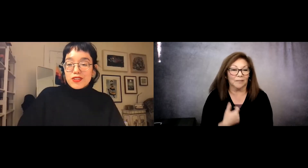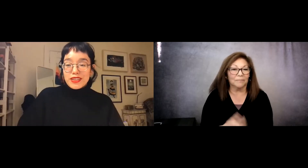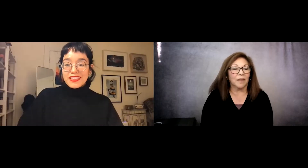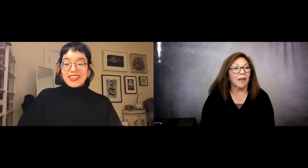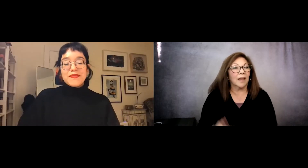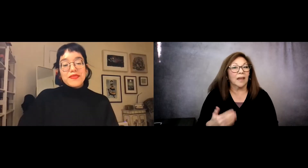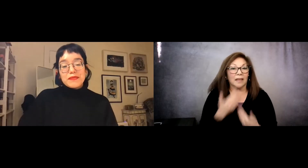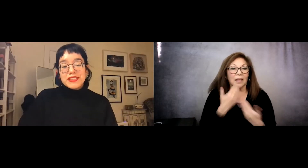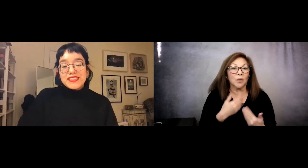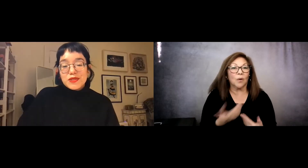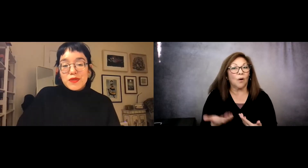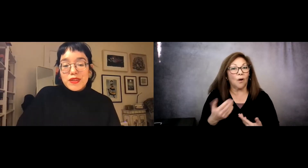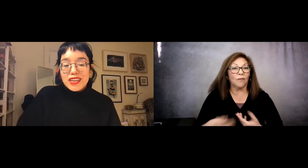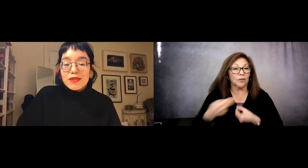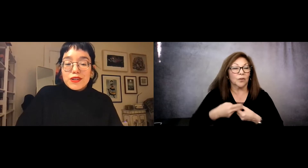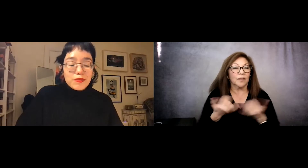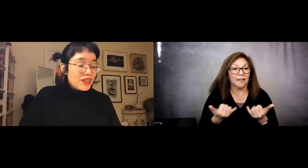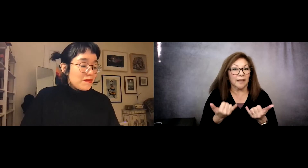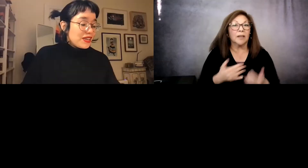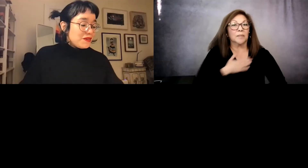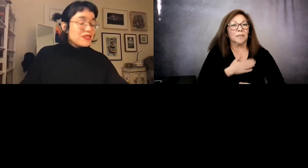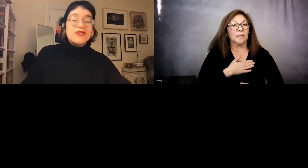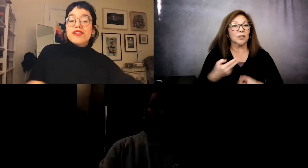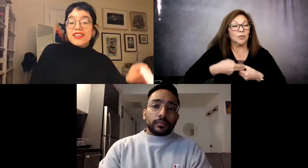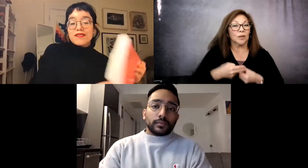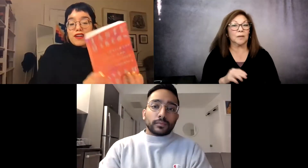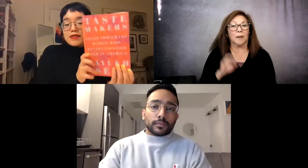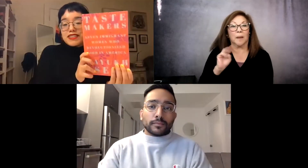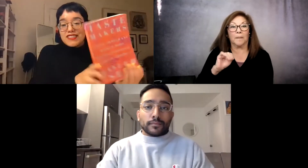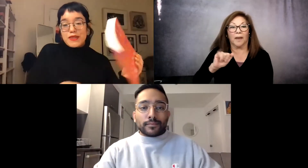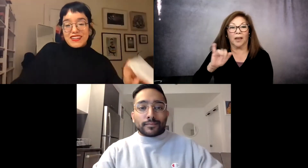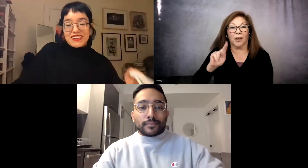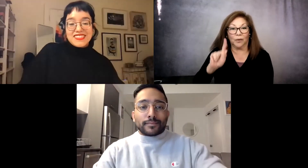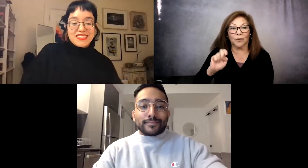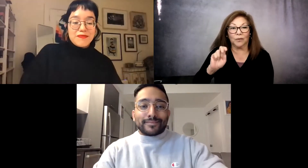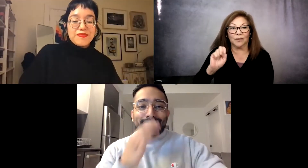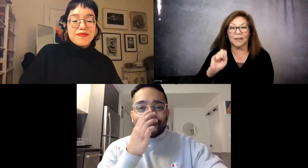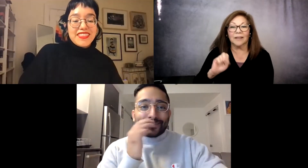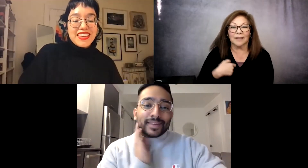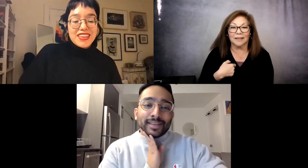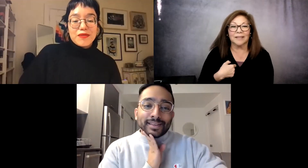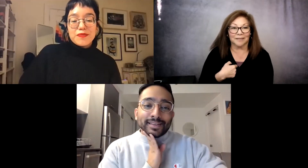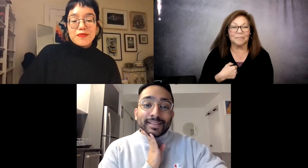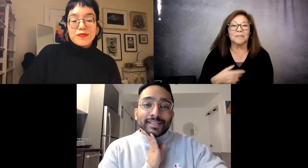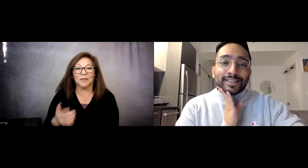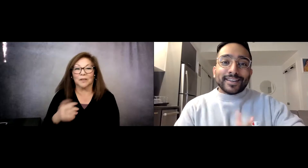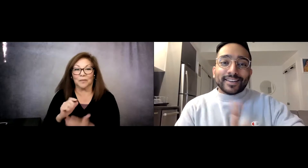much for being here, and please join me in welcoming Mayukh to read from Tastemakers. Thank